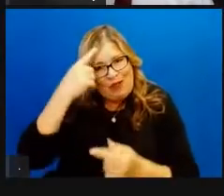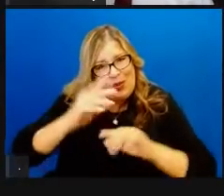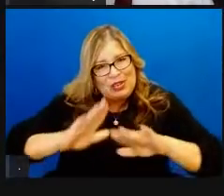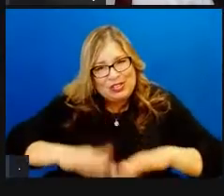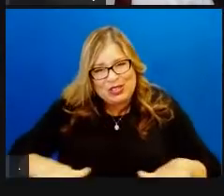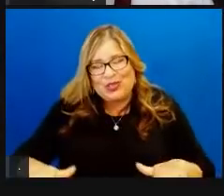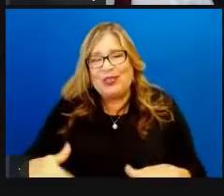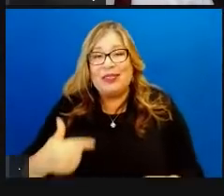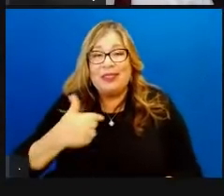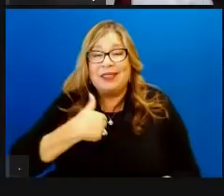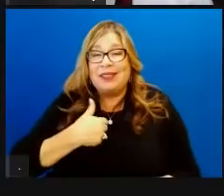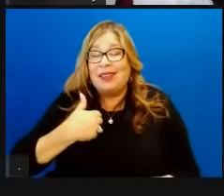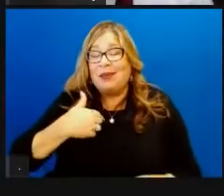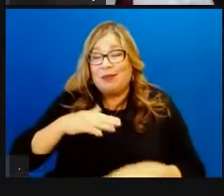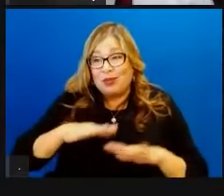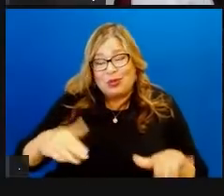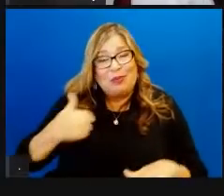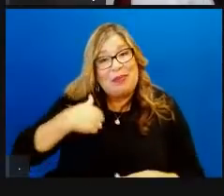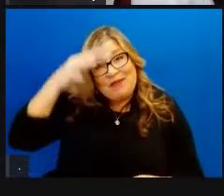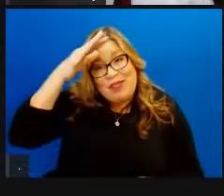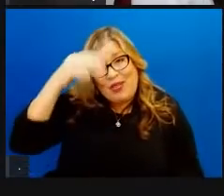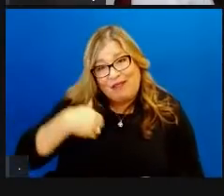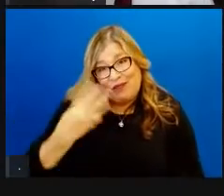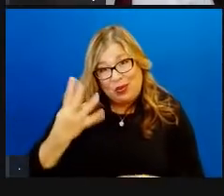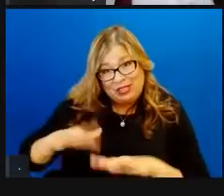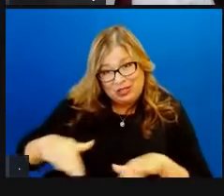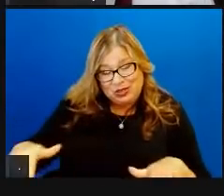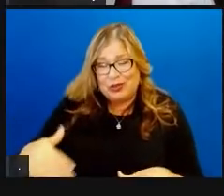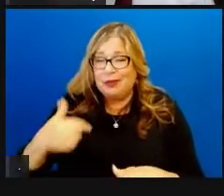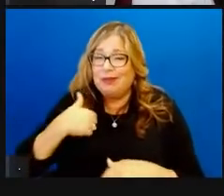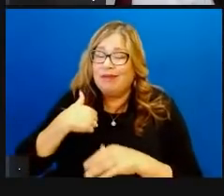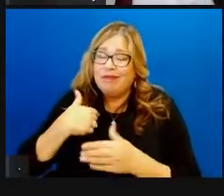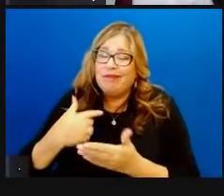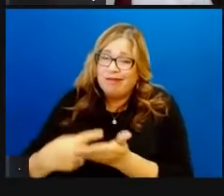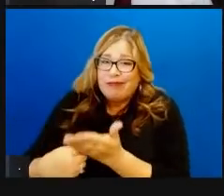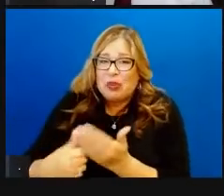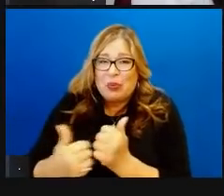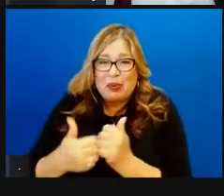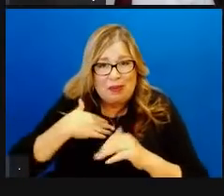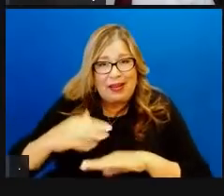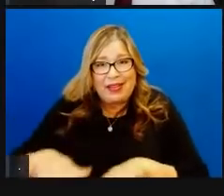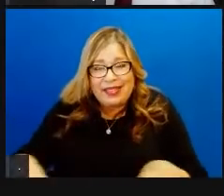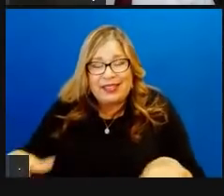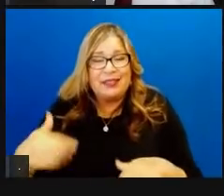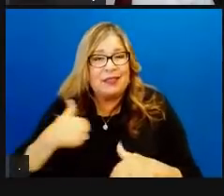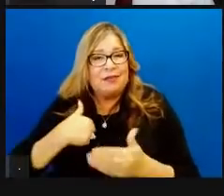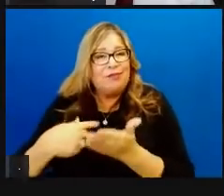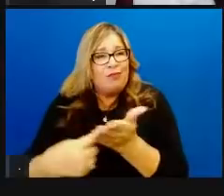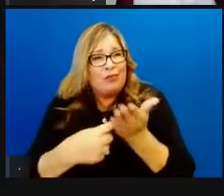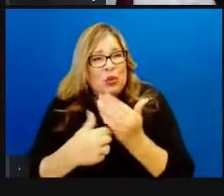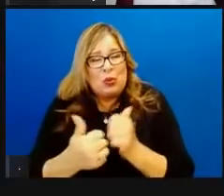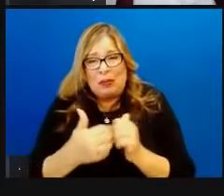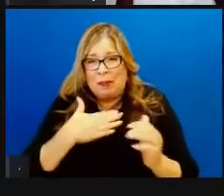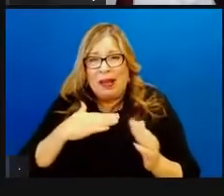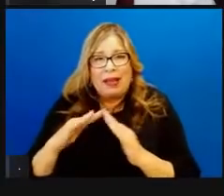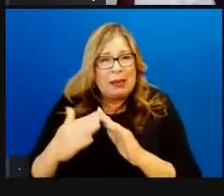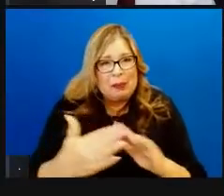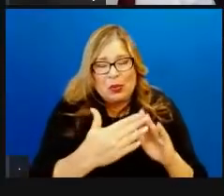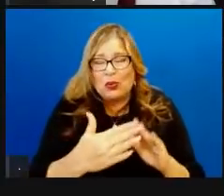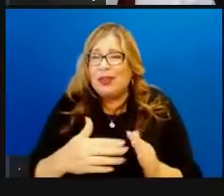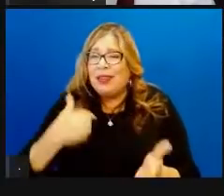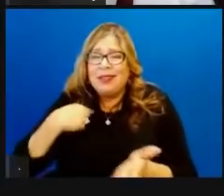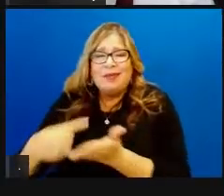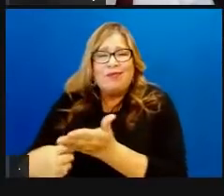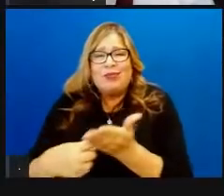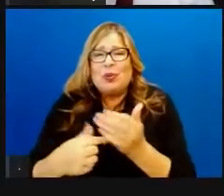a lot about at home with my own kids, in my community, with many of the leaders throughout the state, not just